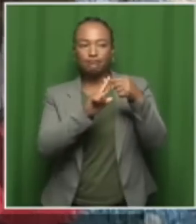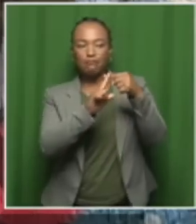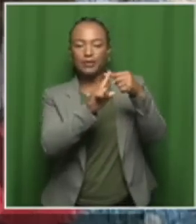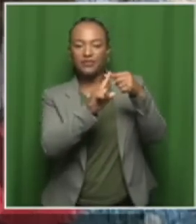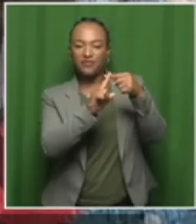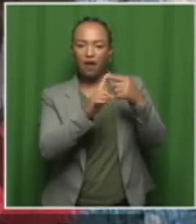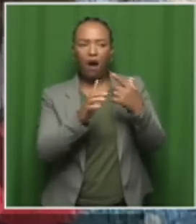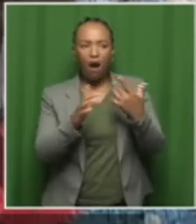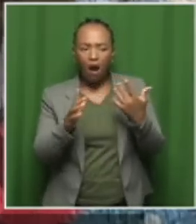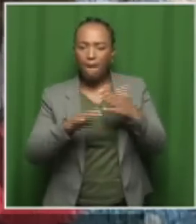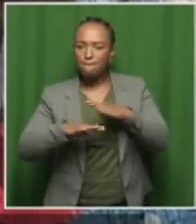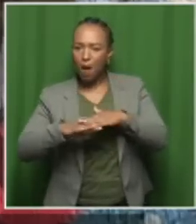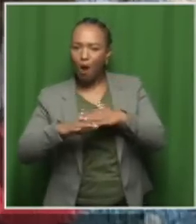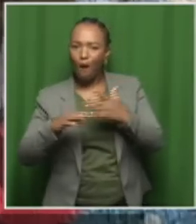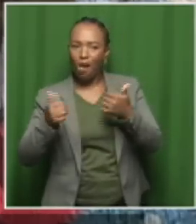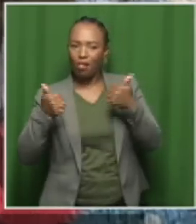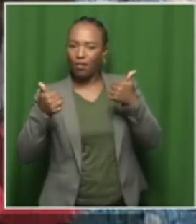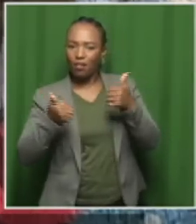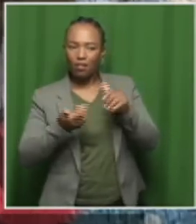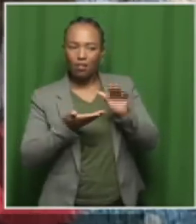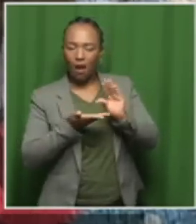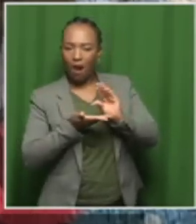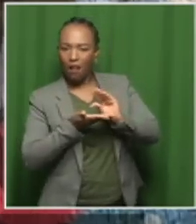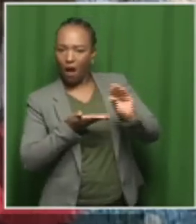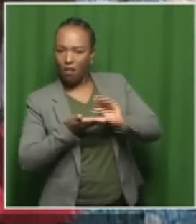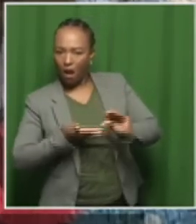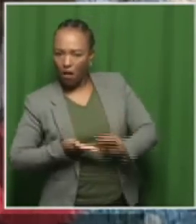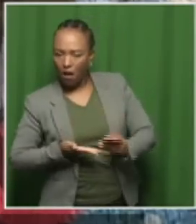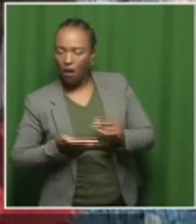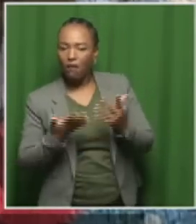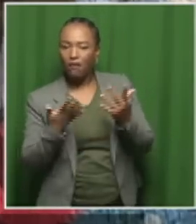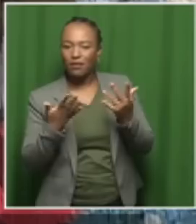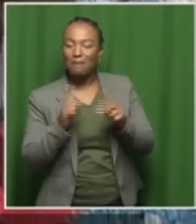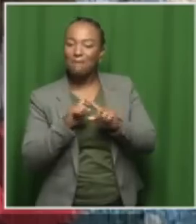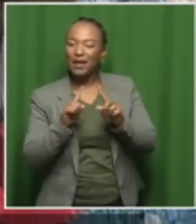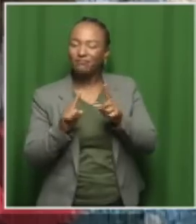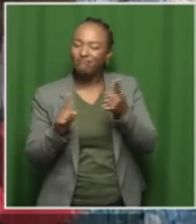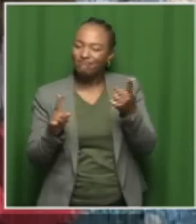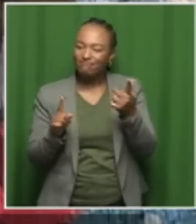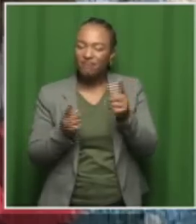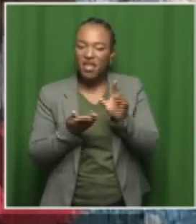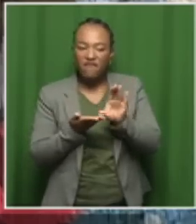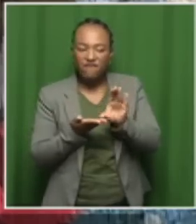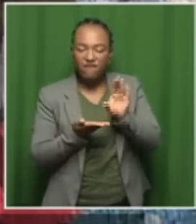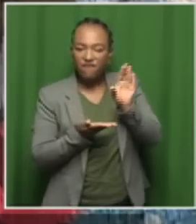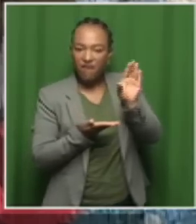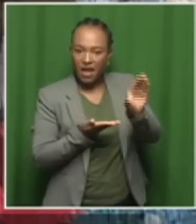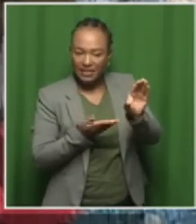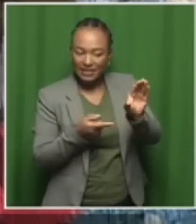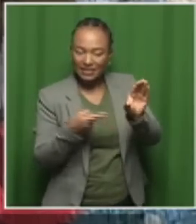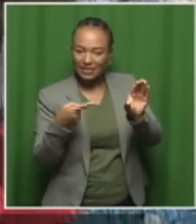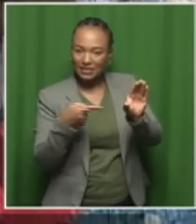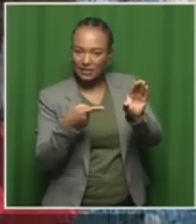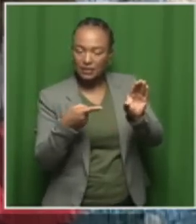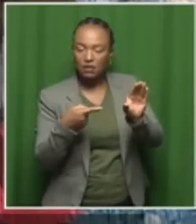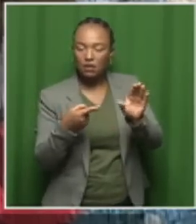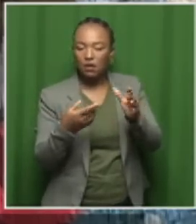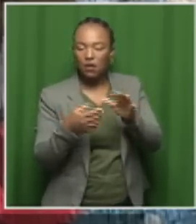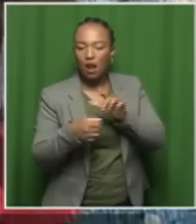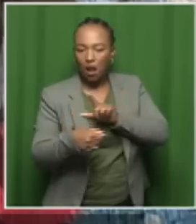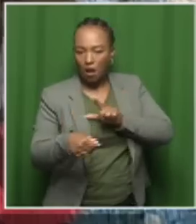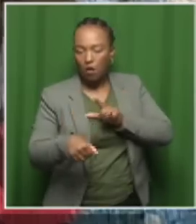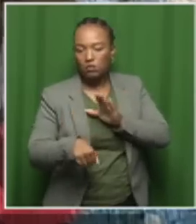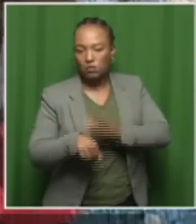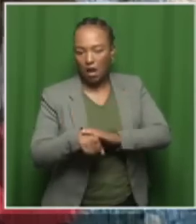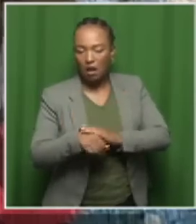of investment straight away, and that investment takes time to decide upon, and that we will only begin